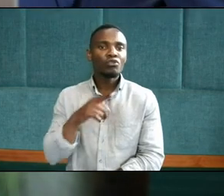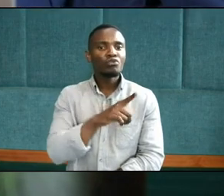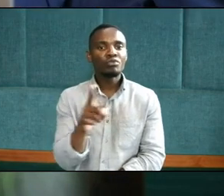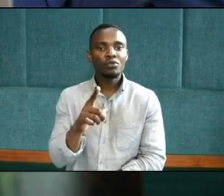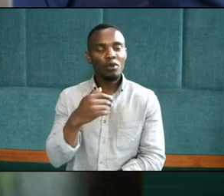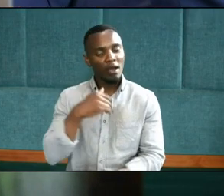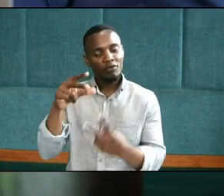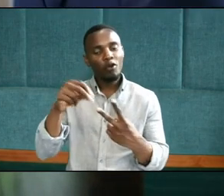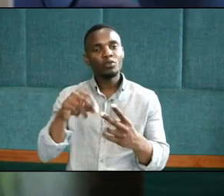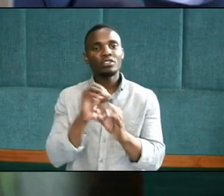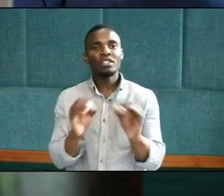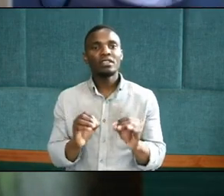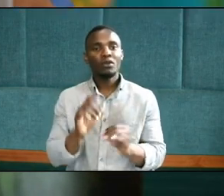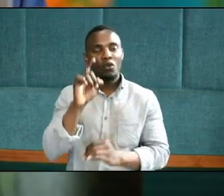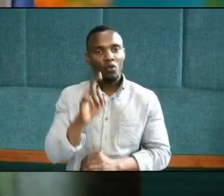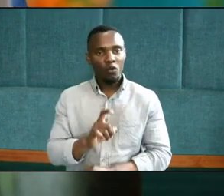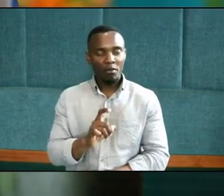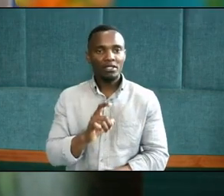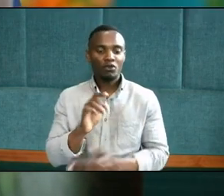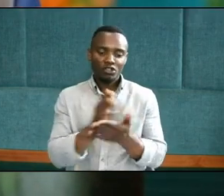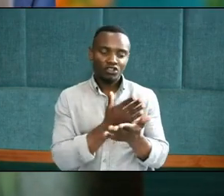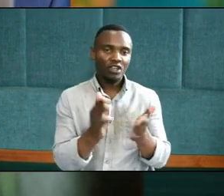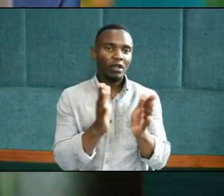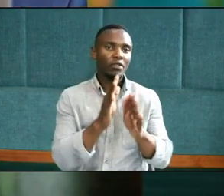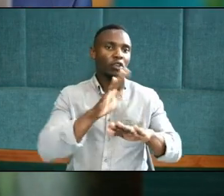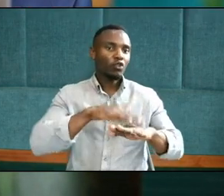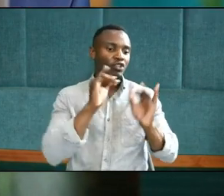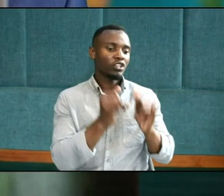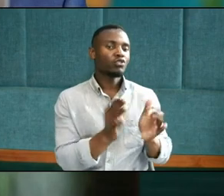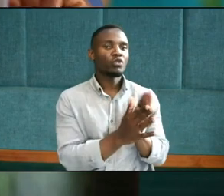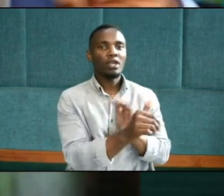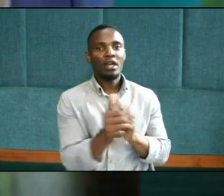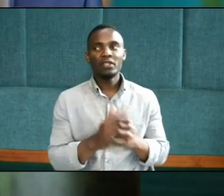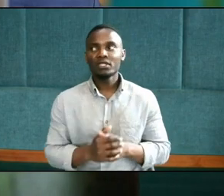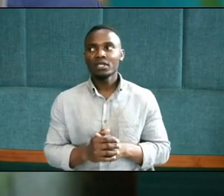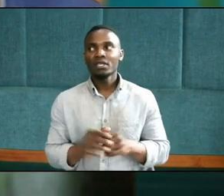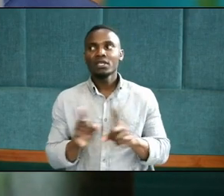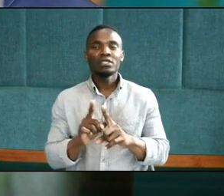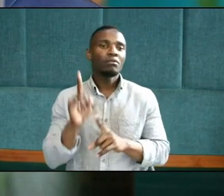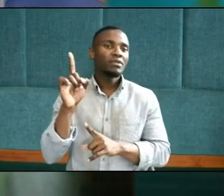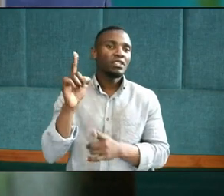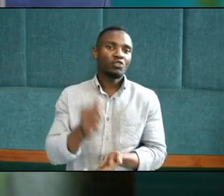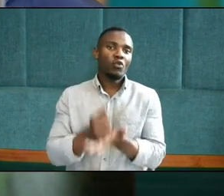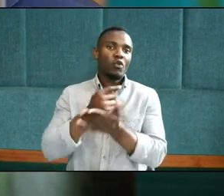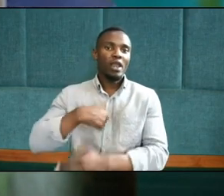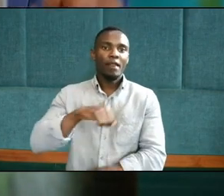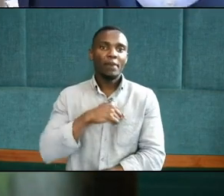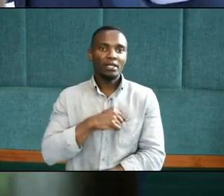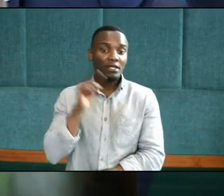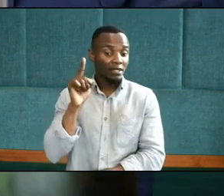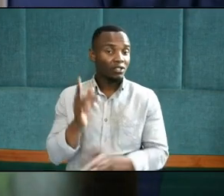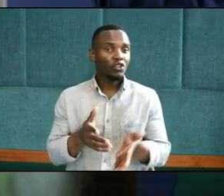out and share the good news with other people. And this method is going to give you success. Hallelujah. This